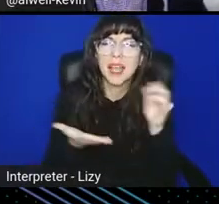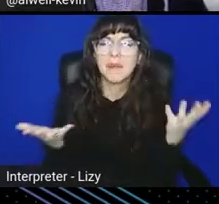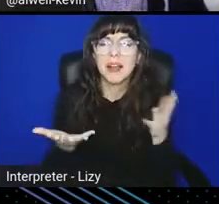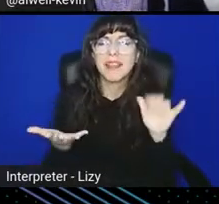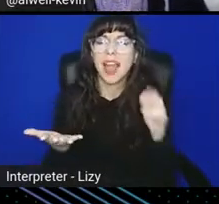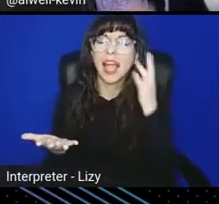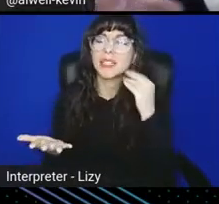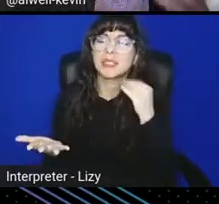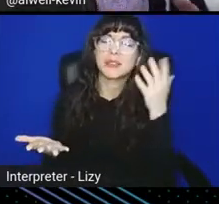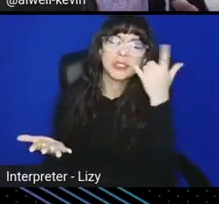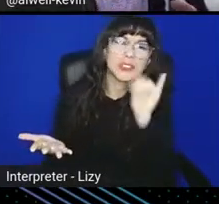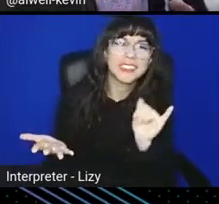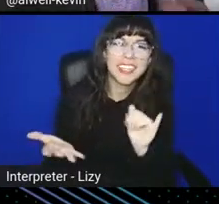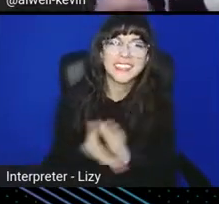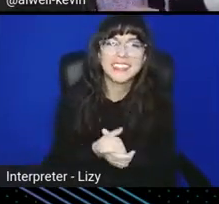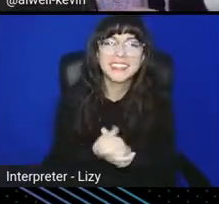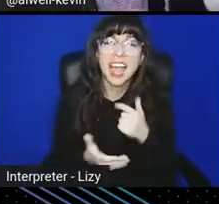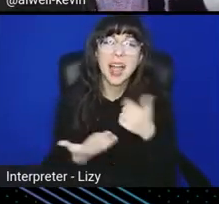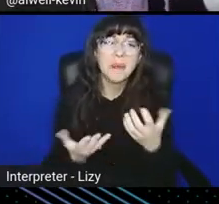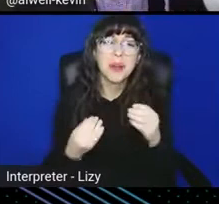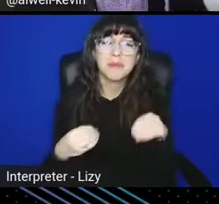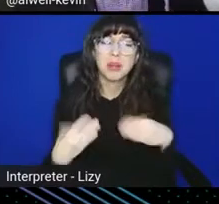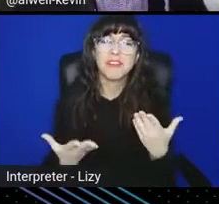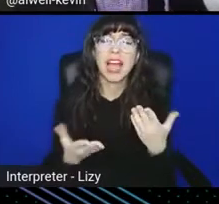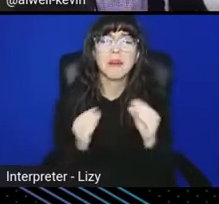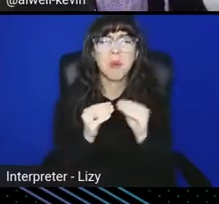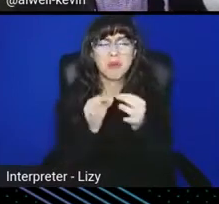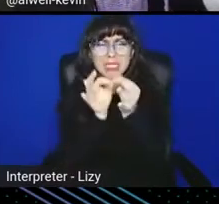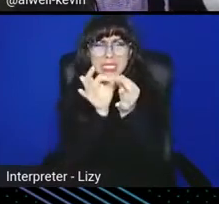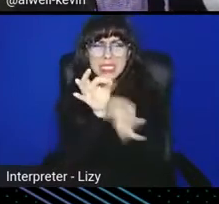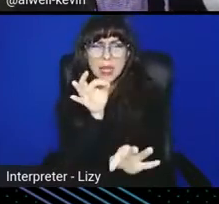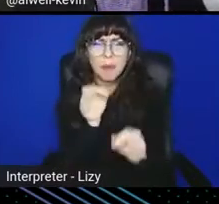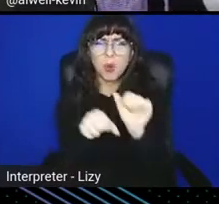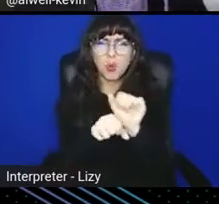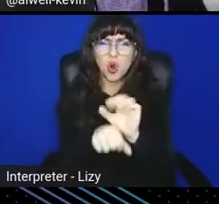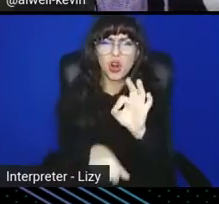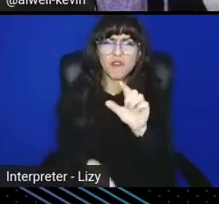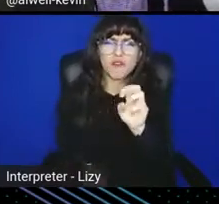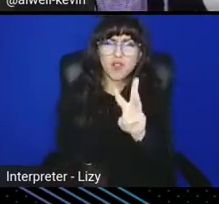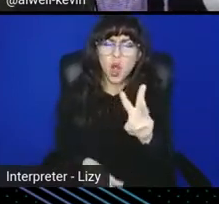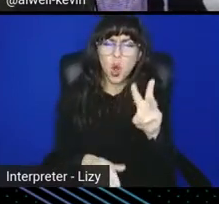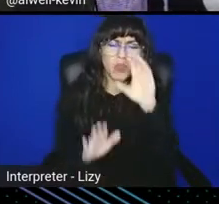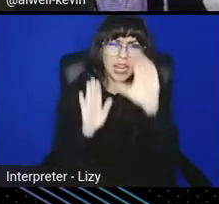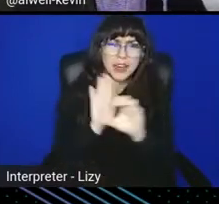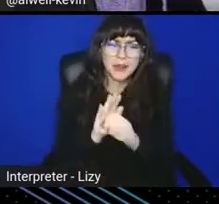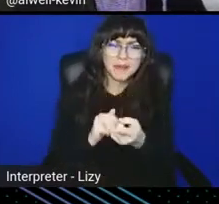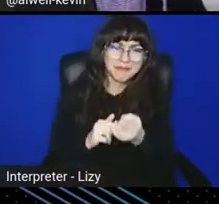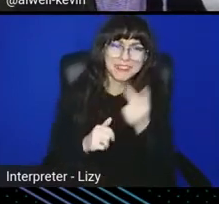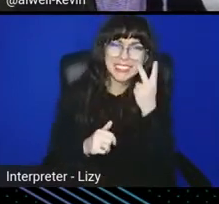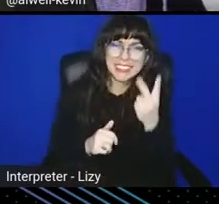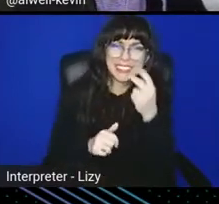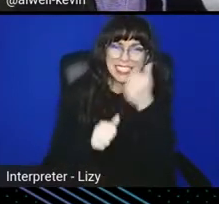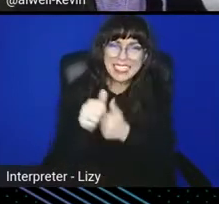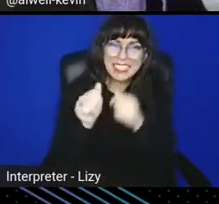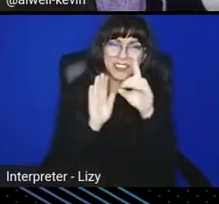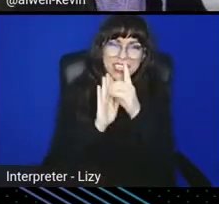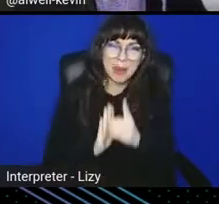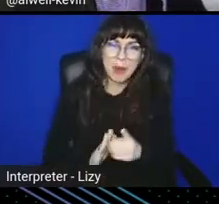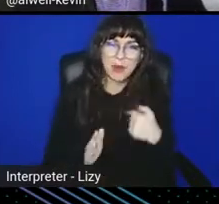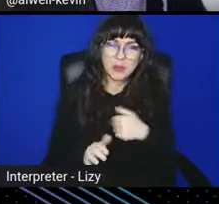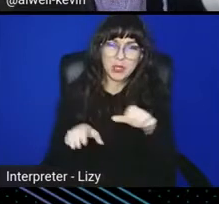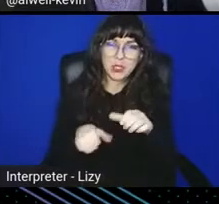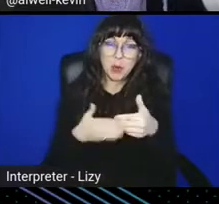And so I wanted to provide this really simple workflow diagram to show you each of the different demos we'll be doing before we do